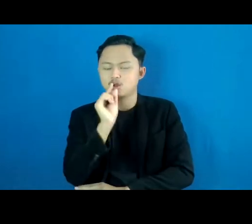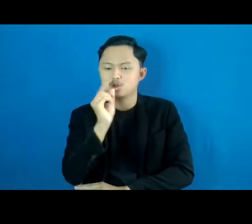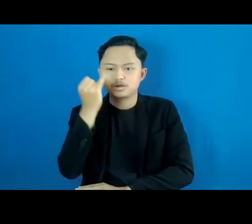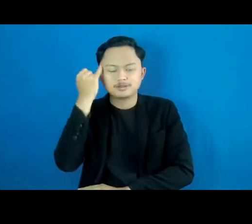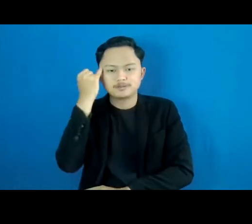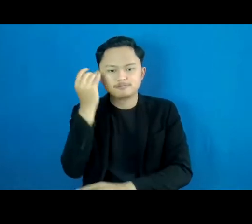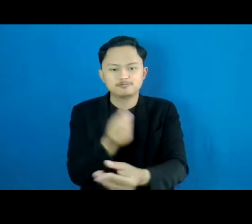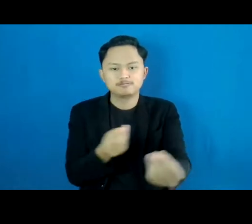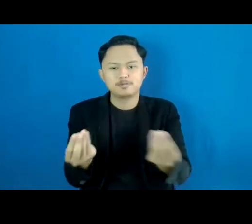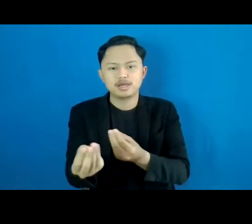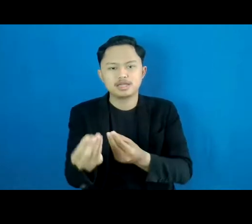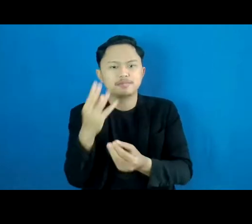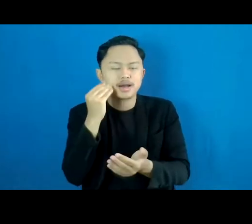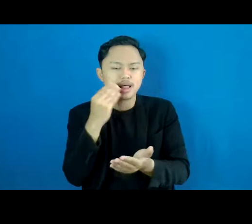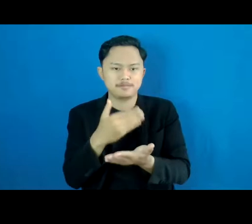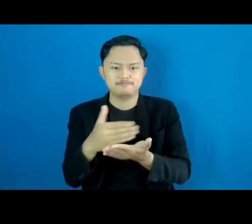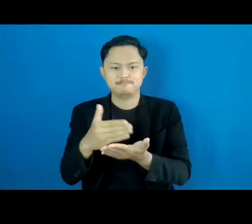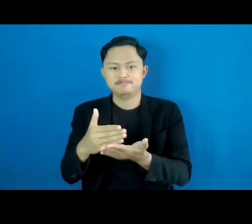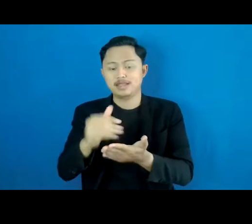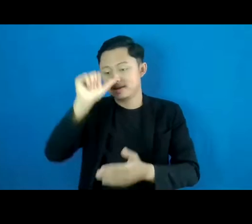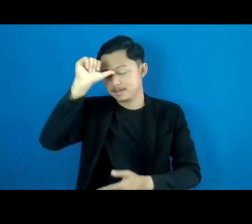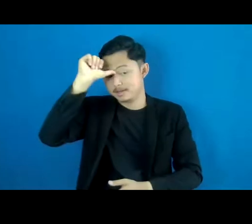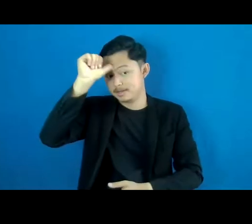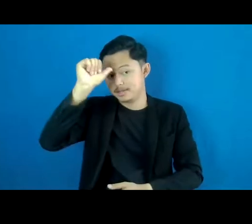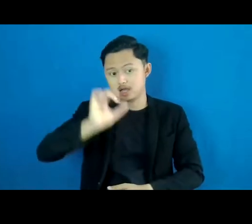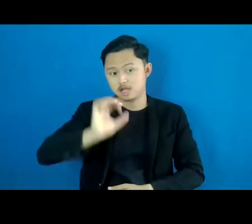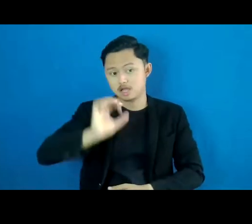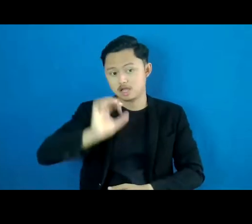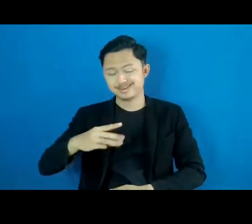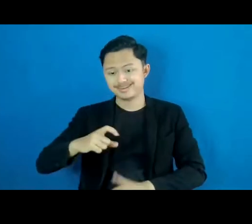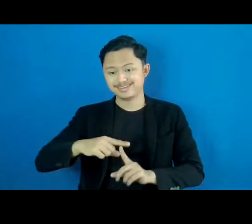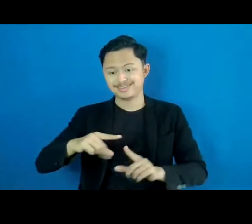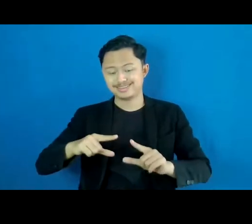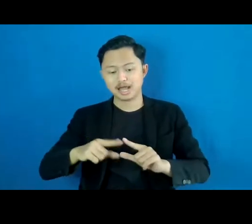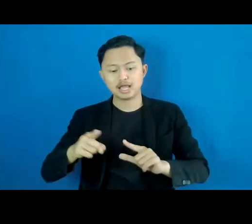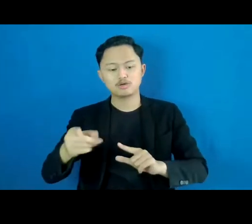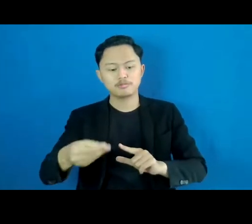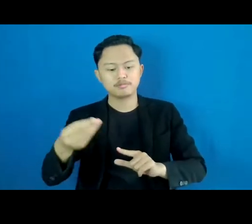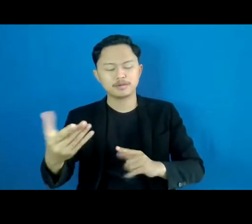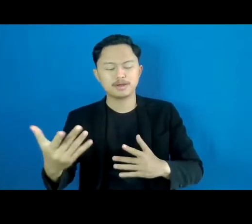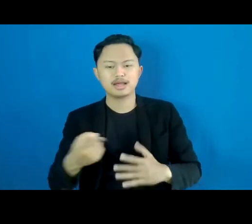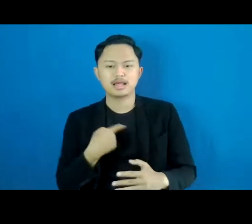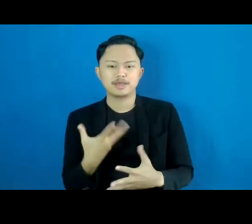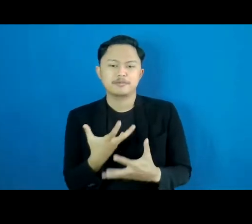from experiences in India and sharing their questions. So we hope to have